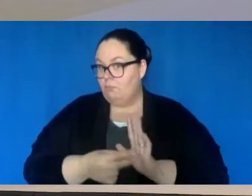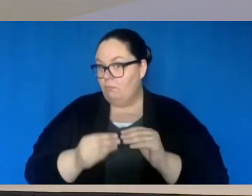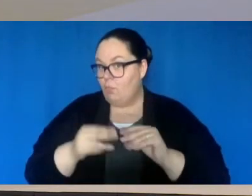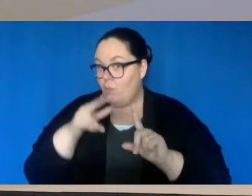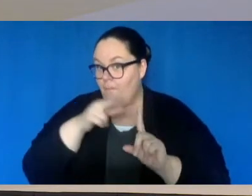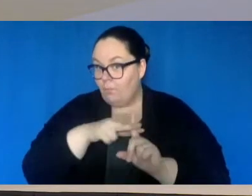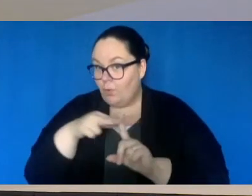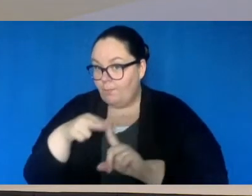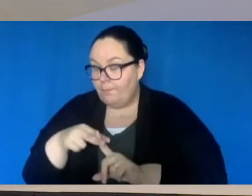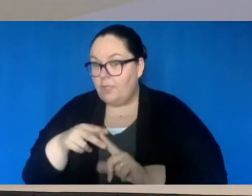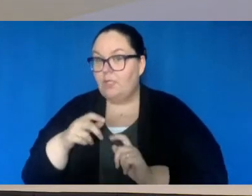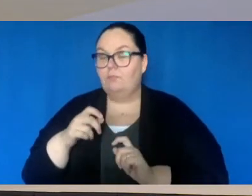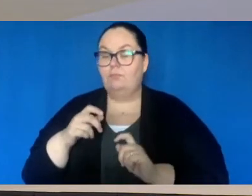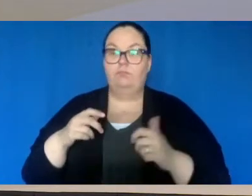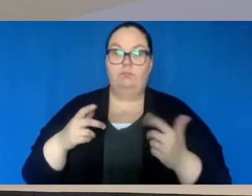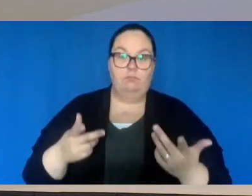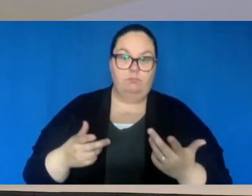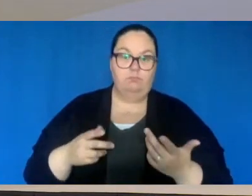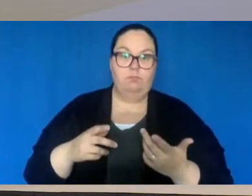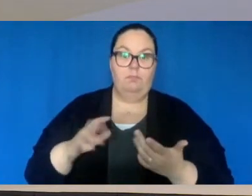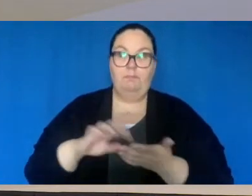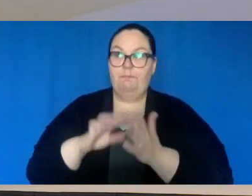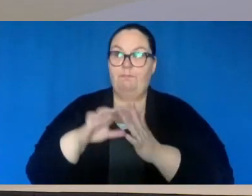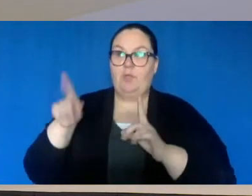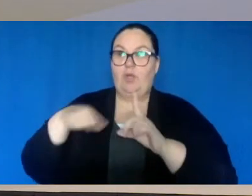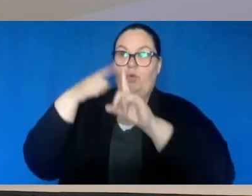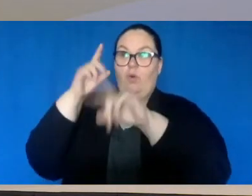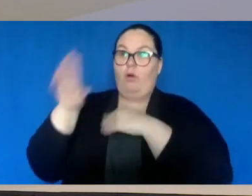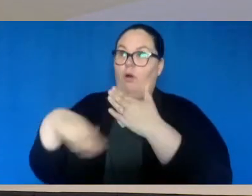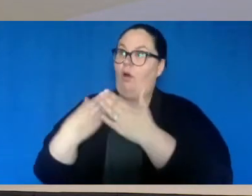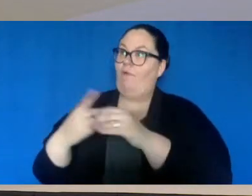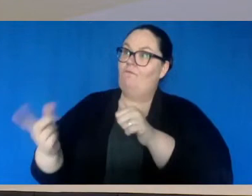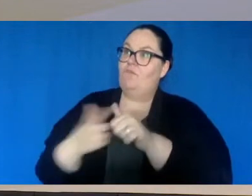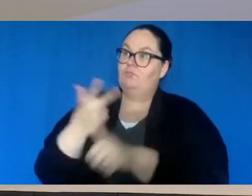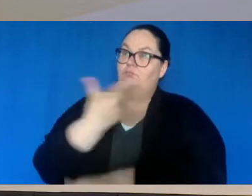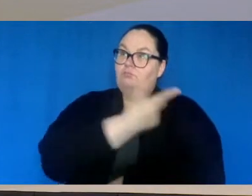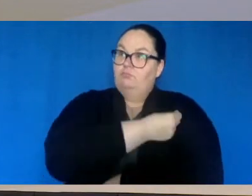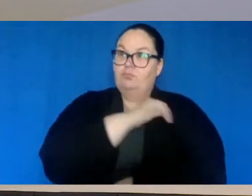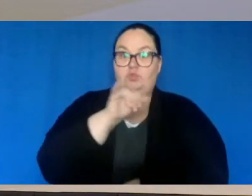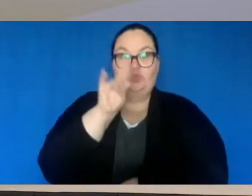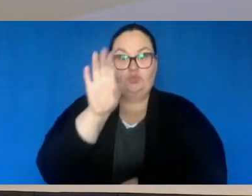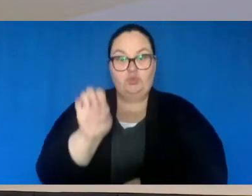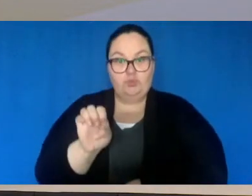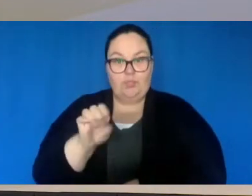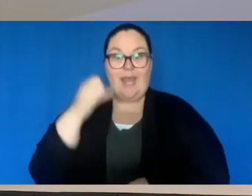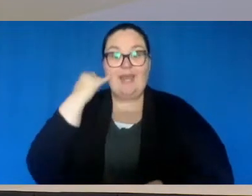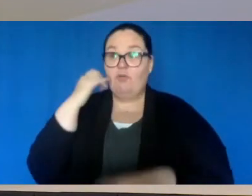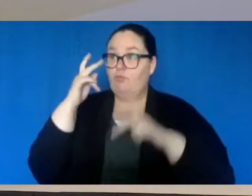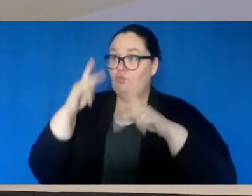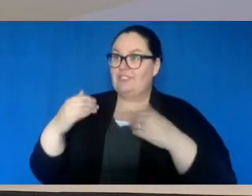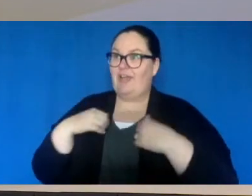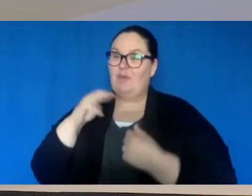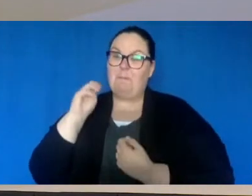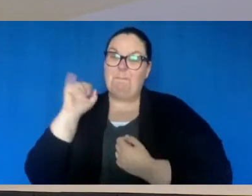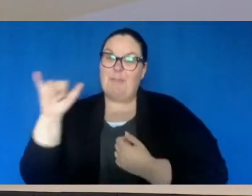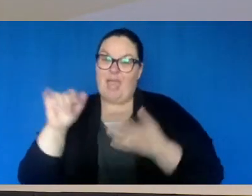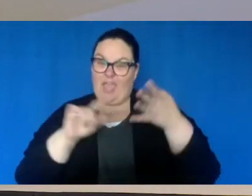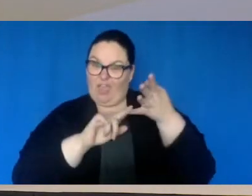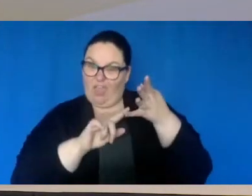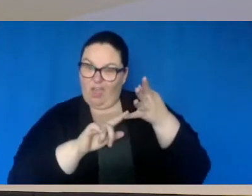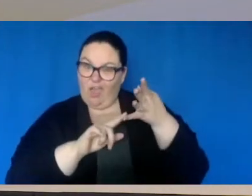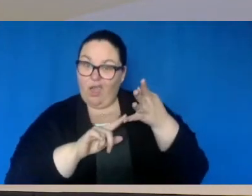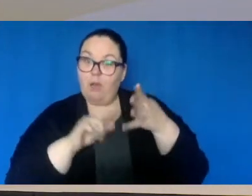appointments, and are we going to meet that target of having everyone's first dose by June? And if someone has an appointment for late May and we get these additional